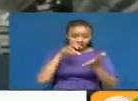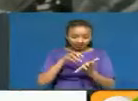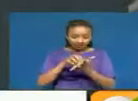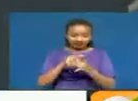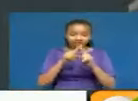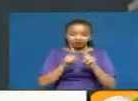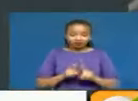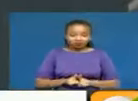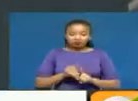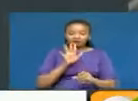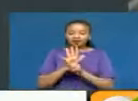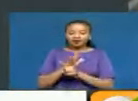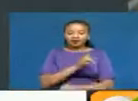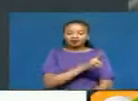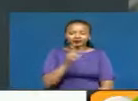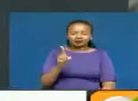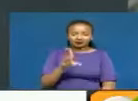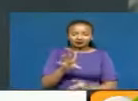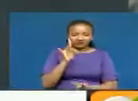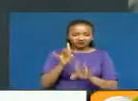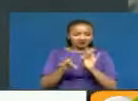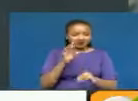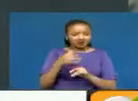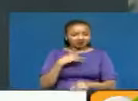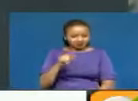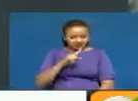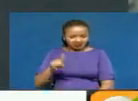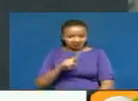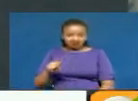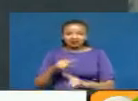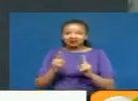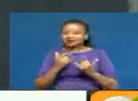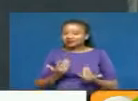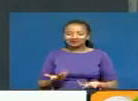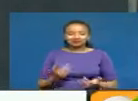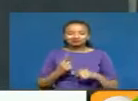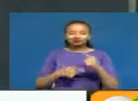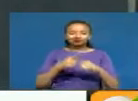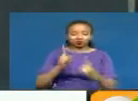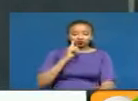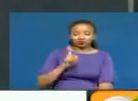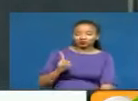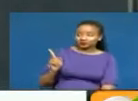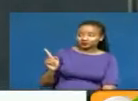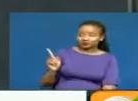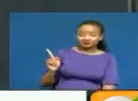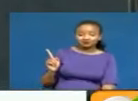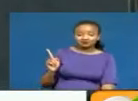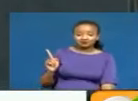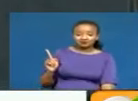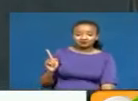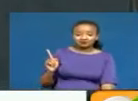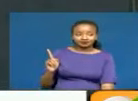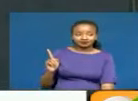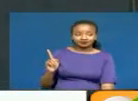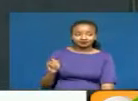leaders finding solace in Article 99 of the Constitution that states, "A person is not disqualified unless all possibility of appeal or review